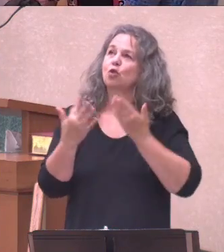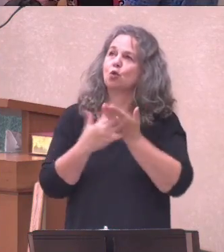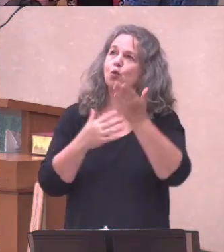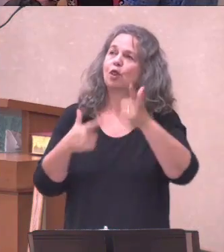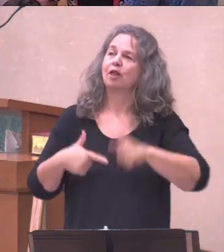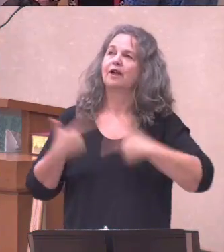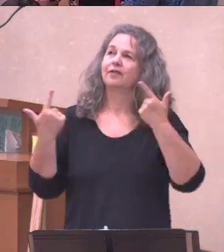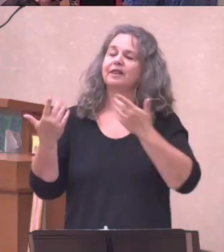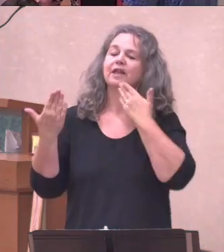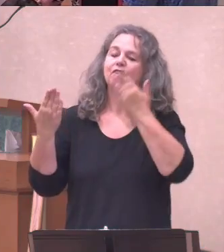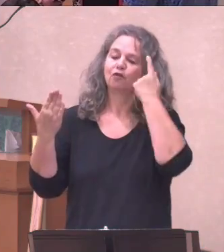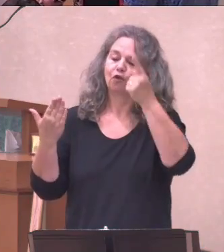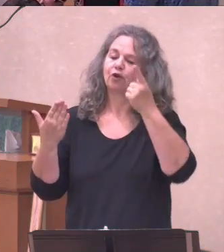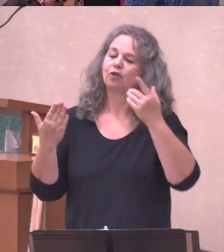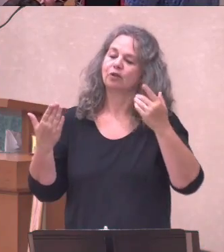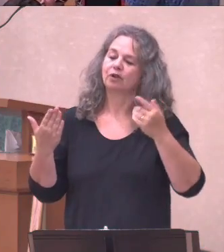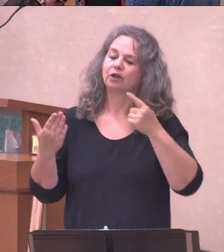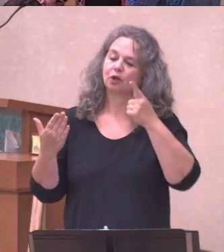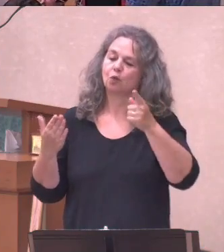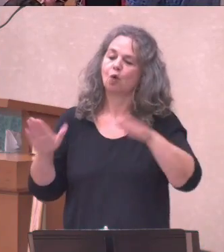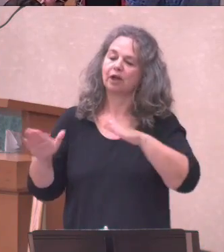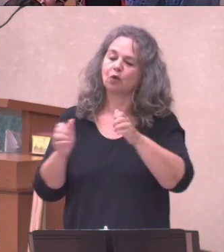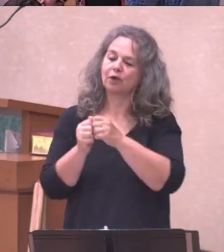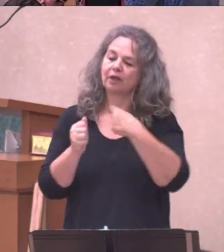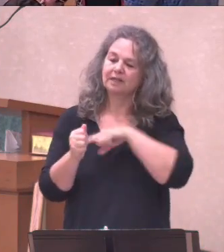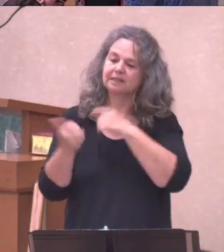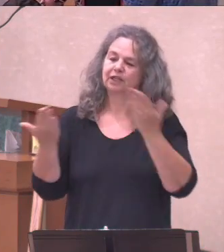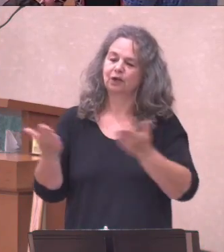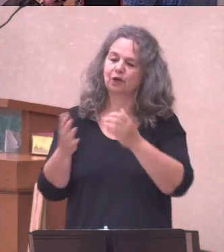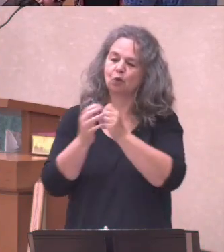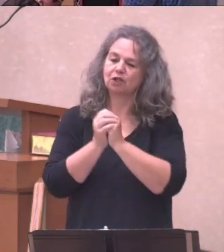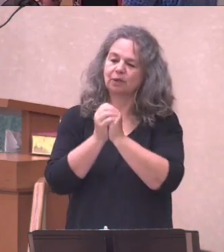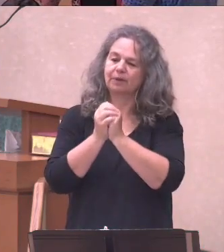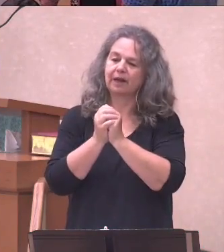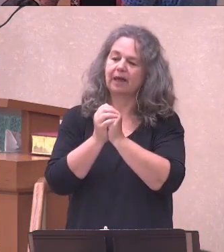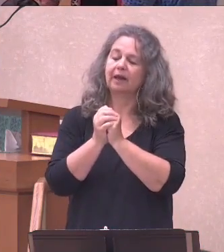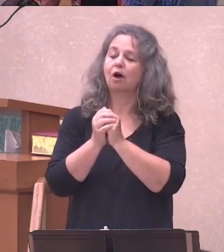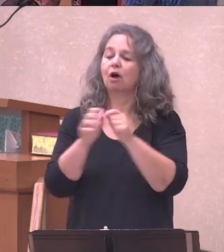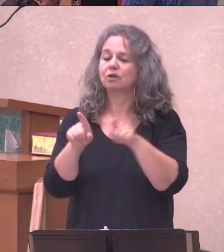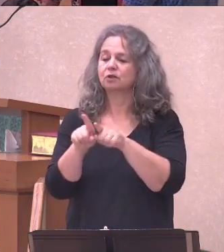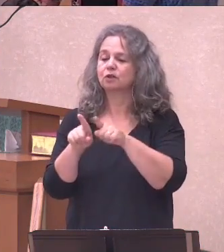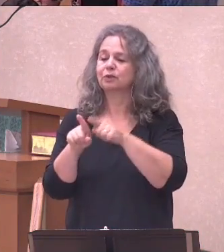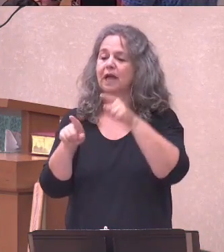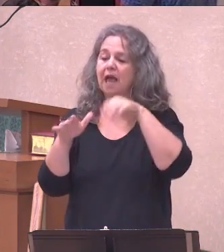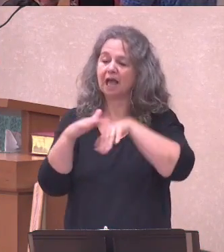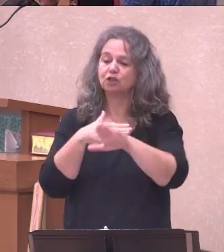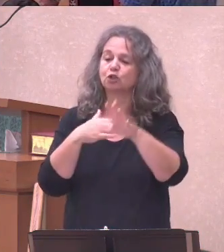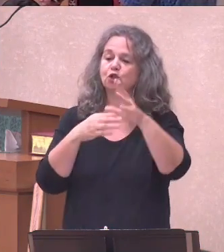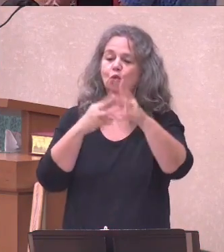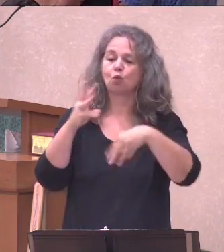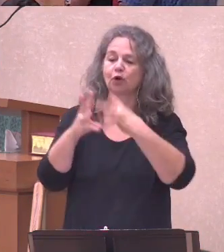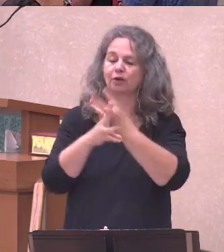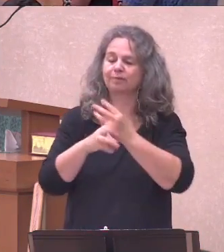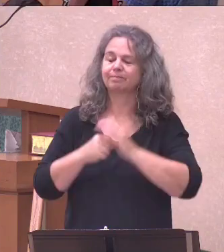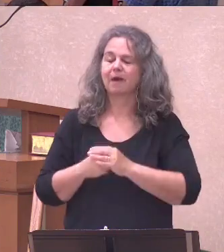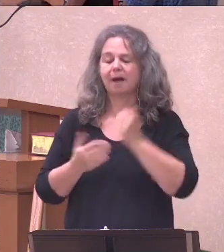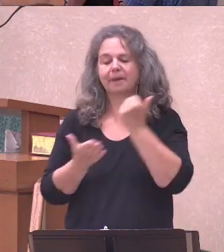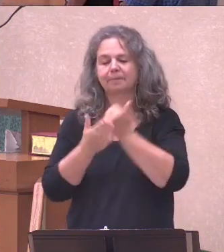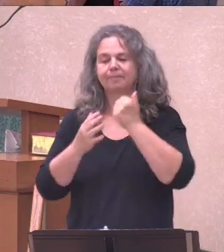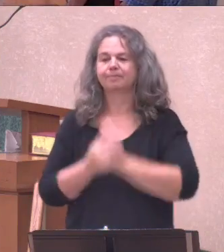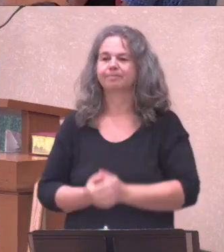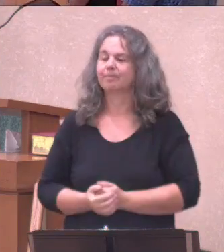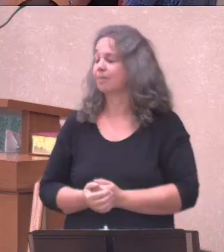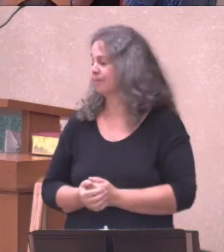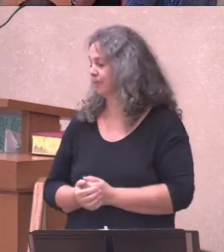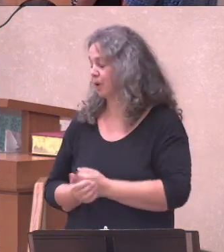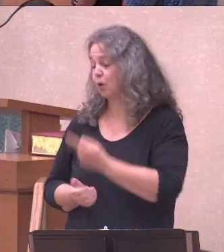ways that you walk with us here in worship and as we go out into the world. Amen. Oh, so, and when we walk out those doors today and